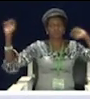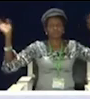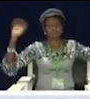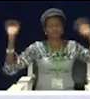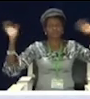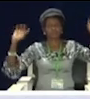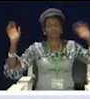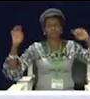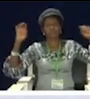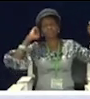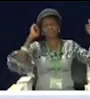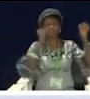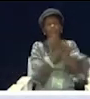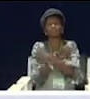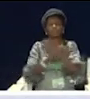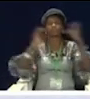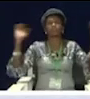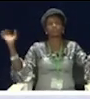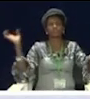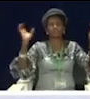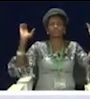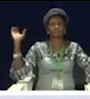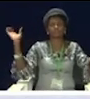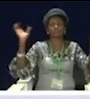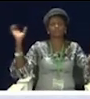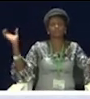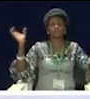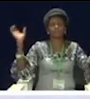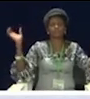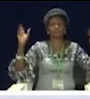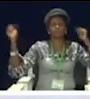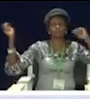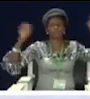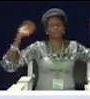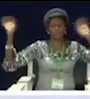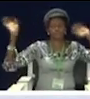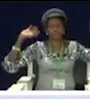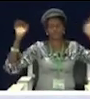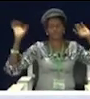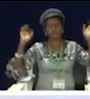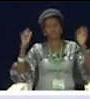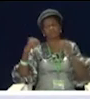Oh, he loves celebrations.